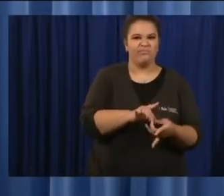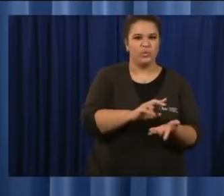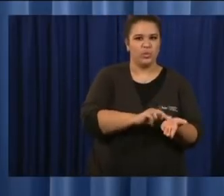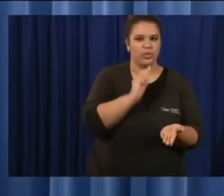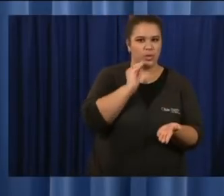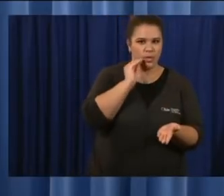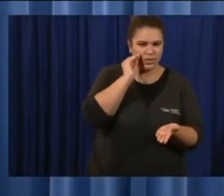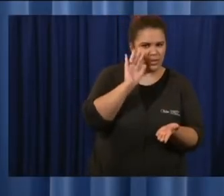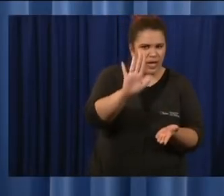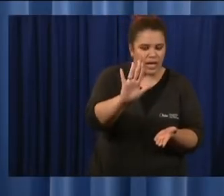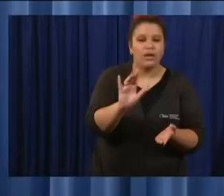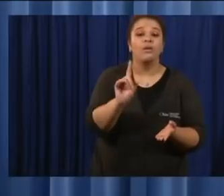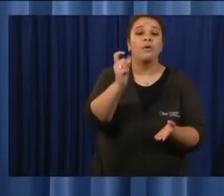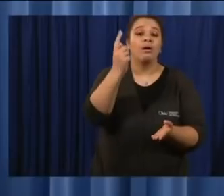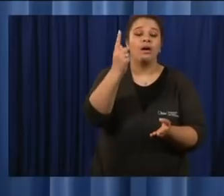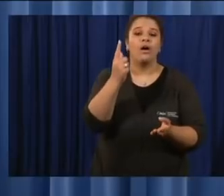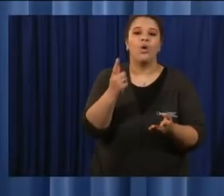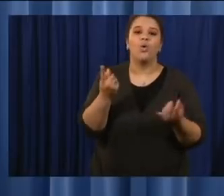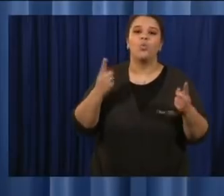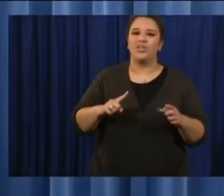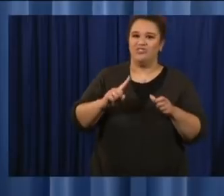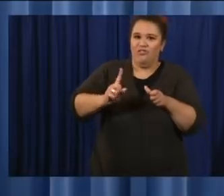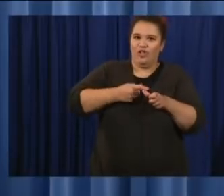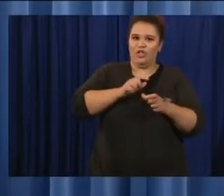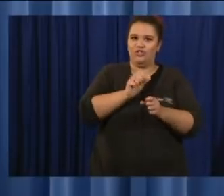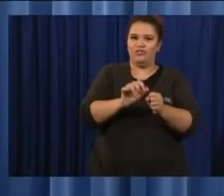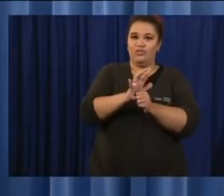testing earlier in the crisis, now that we have